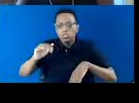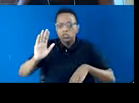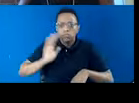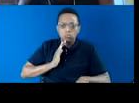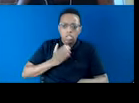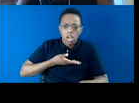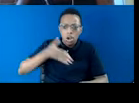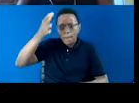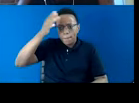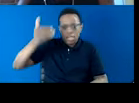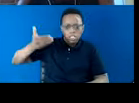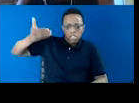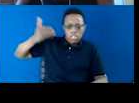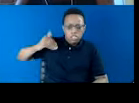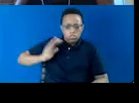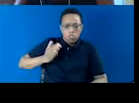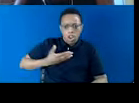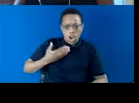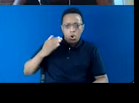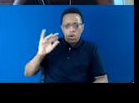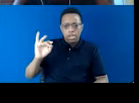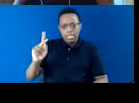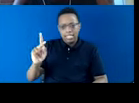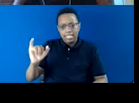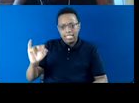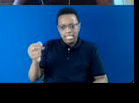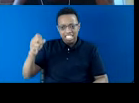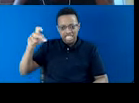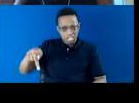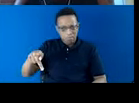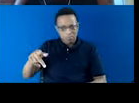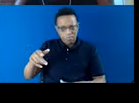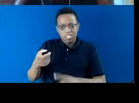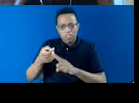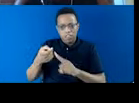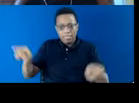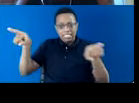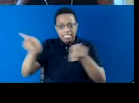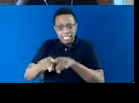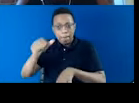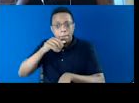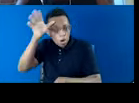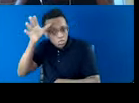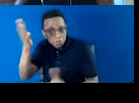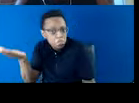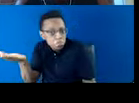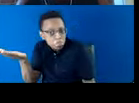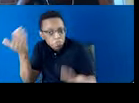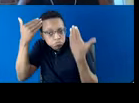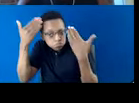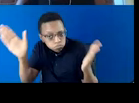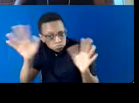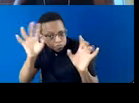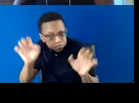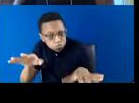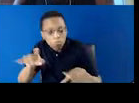patrilineal or our kinship structures, whether that means that they were directly came from the same parents. What it means is that the chief said, "This